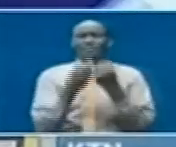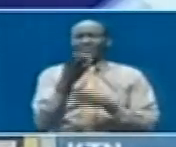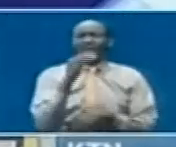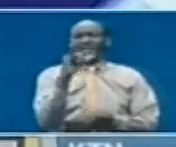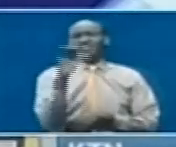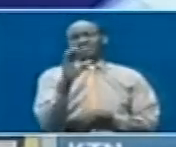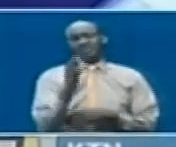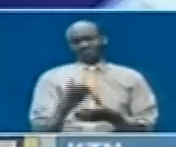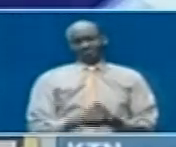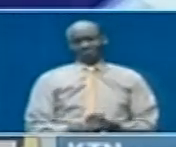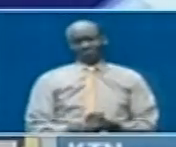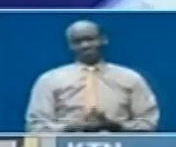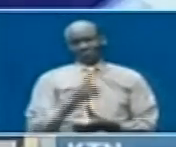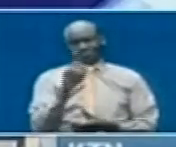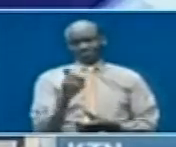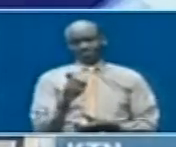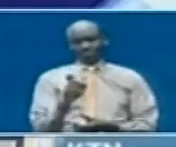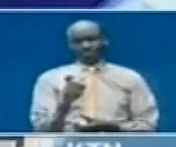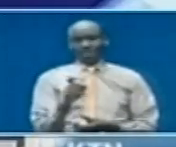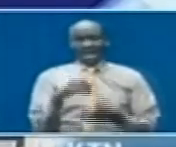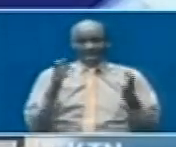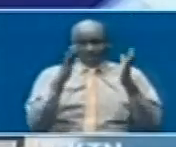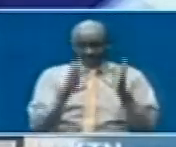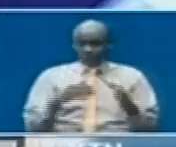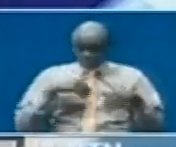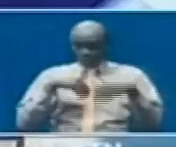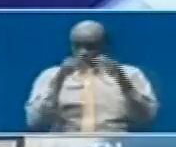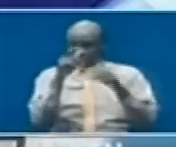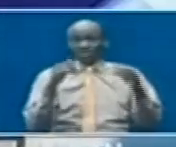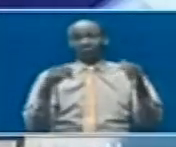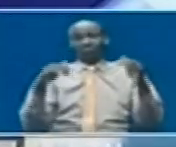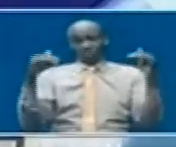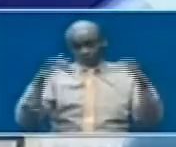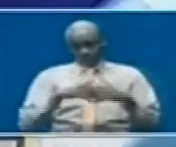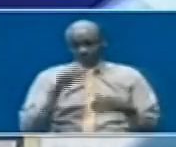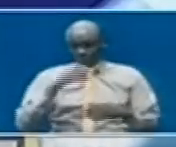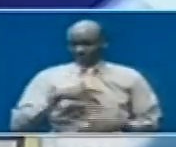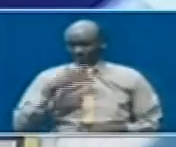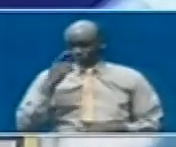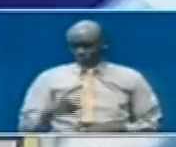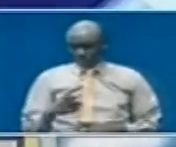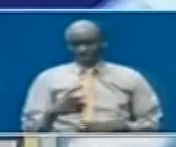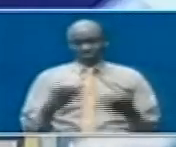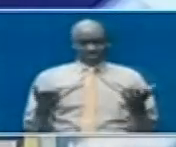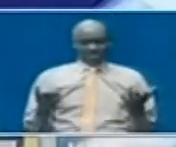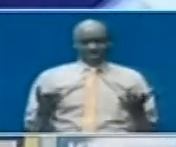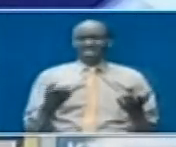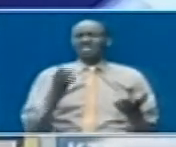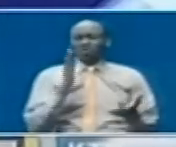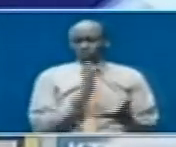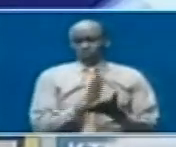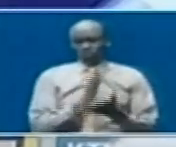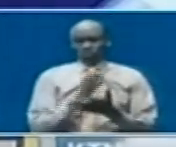ICC? Wilson, anyone who was following the status conference today would have a feeling of deja vu. It was very